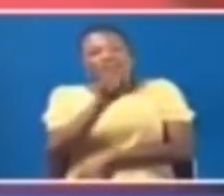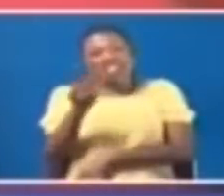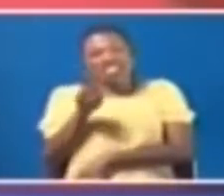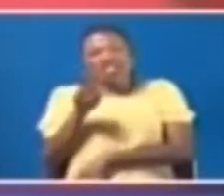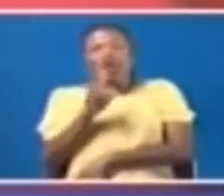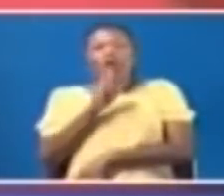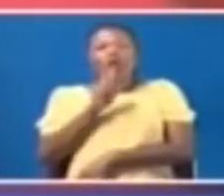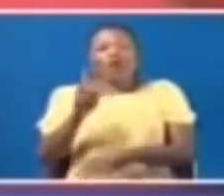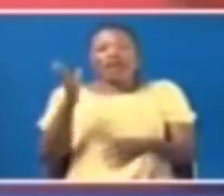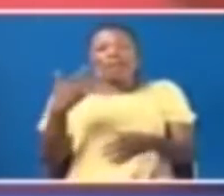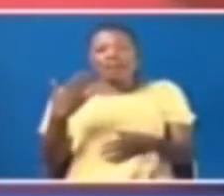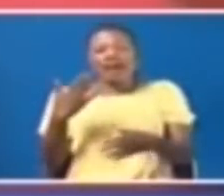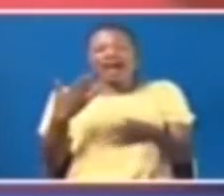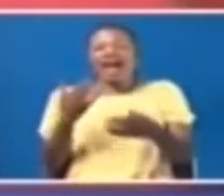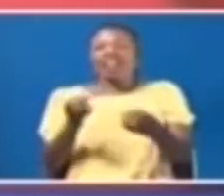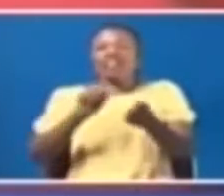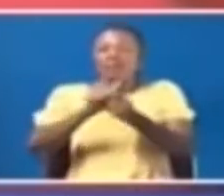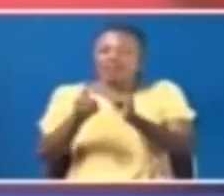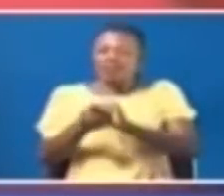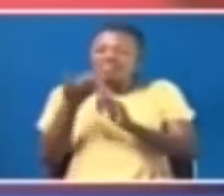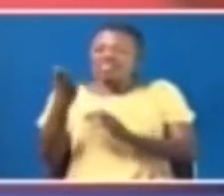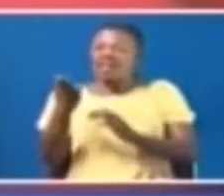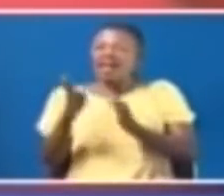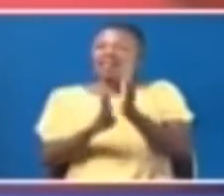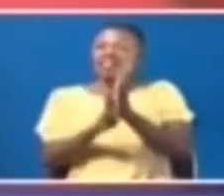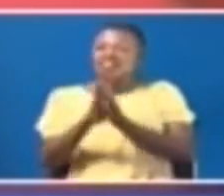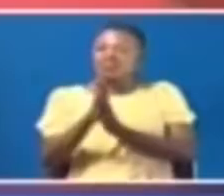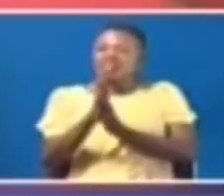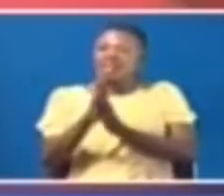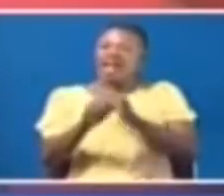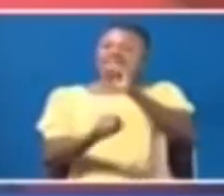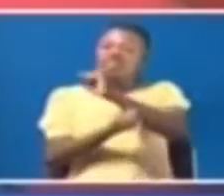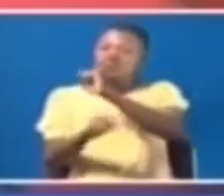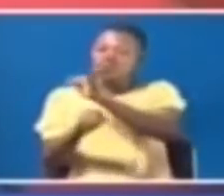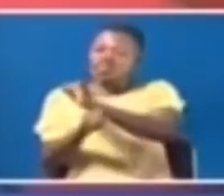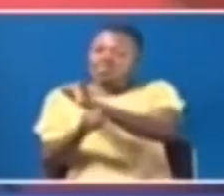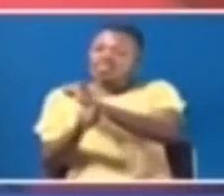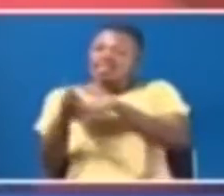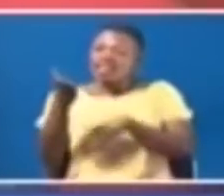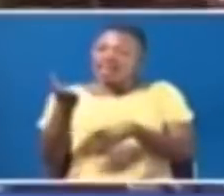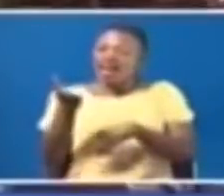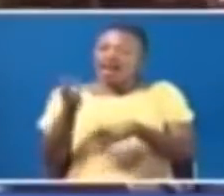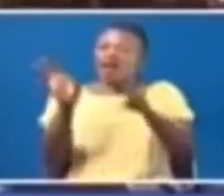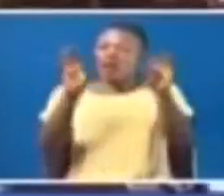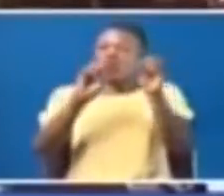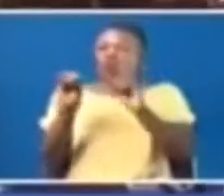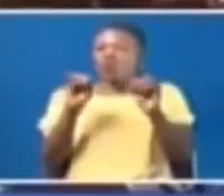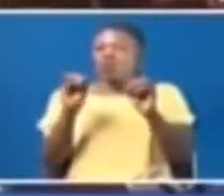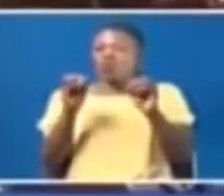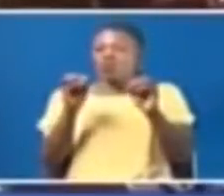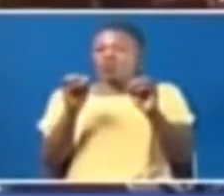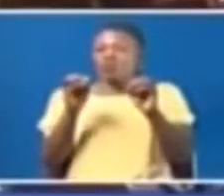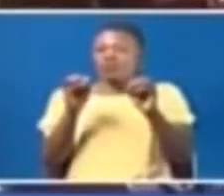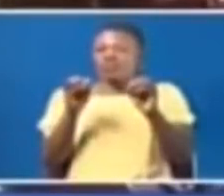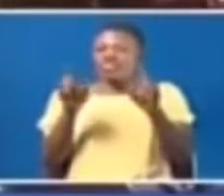and the number of amendments that are there in this bill. And the sponsors of those amendments are not in the house, Honorable Speaker. Even